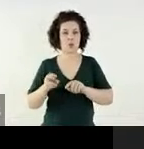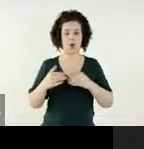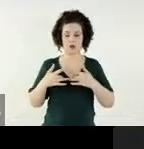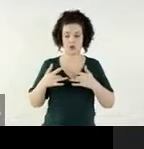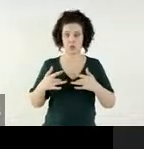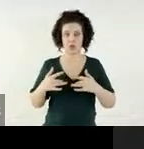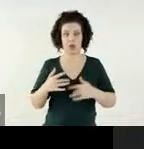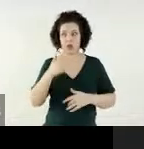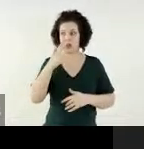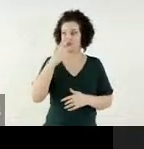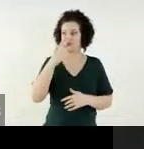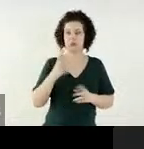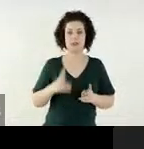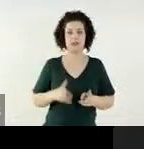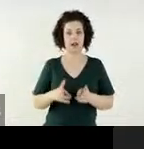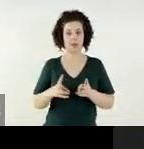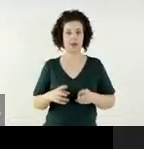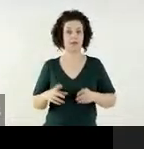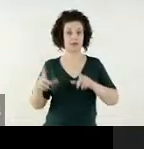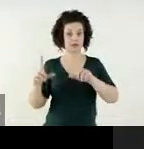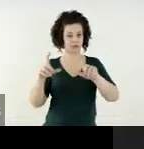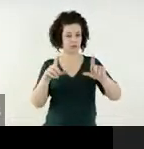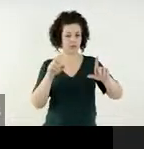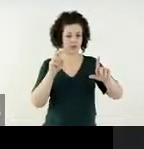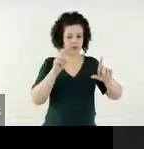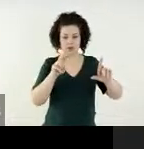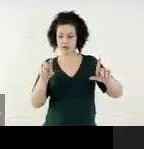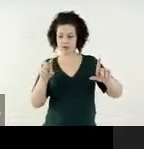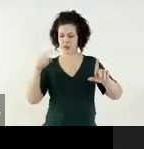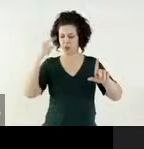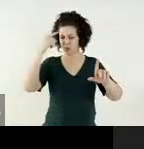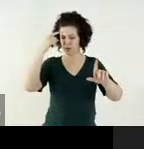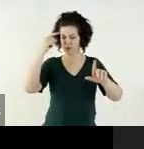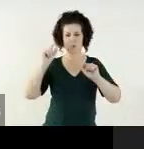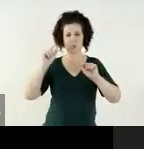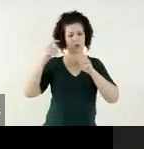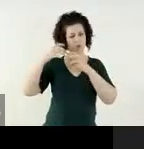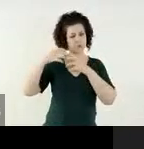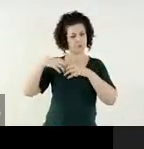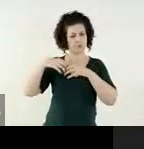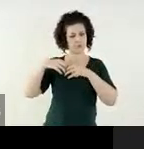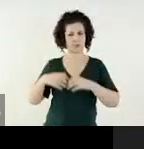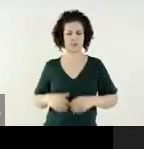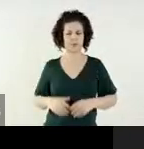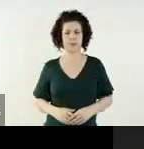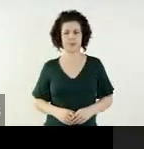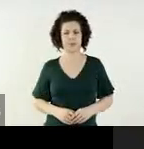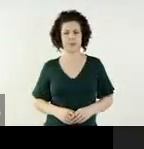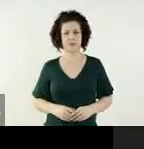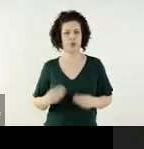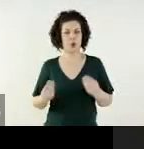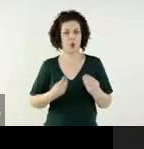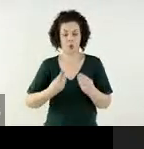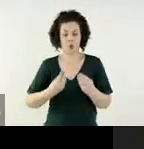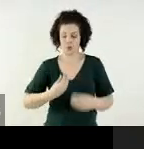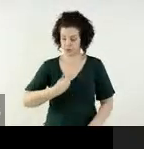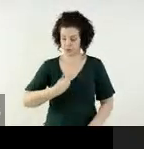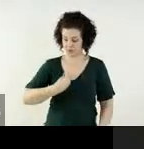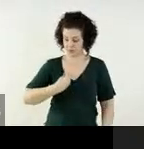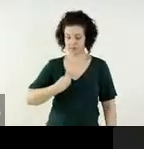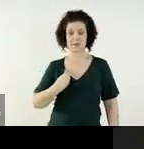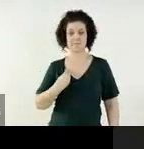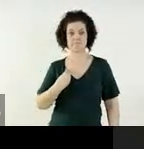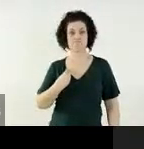these photographs, I wonder, how does it feel to live without the looming threat of